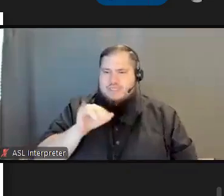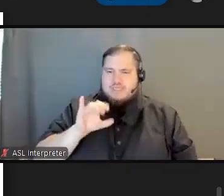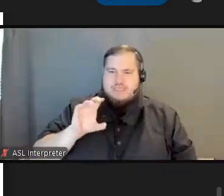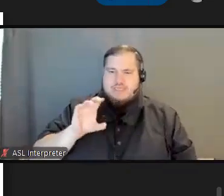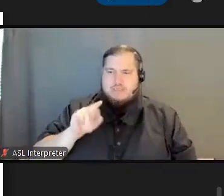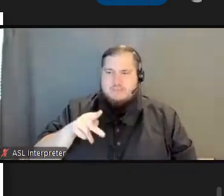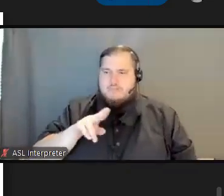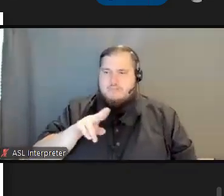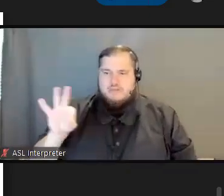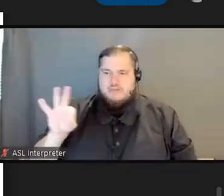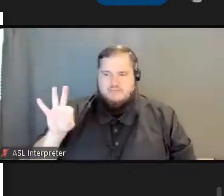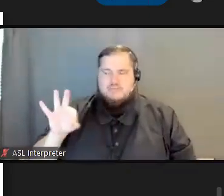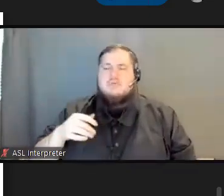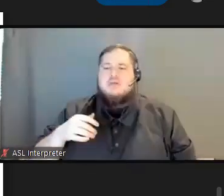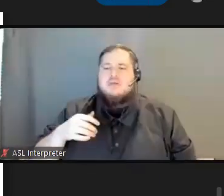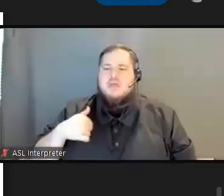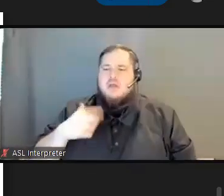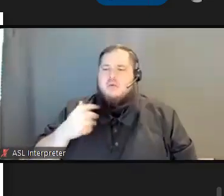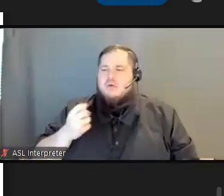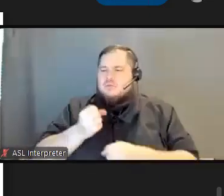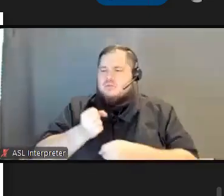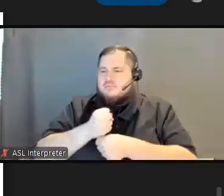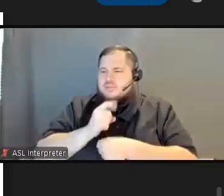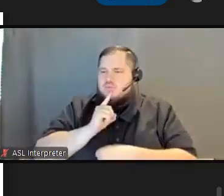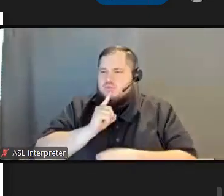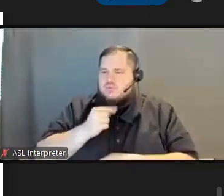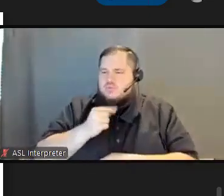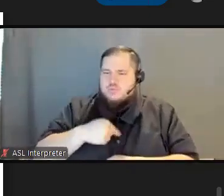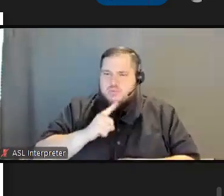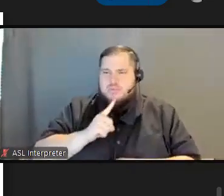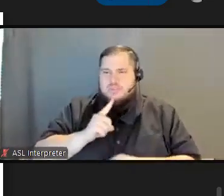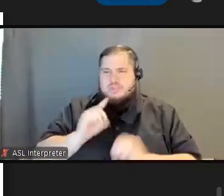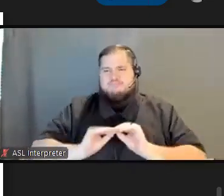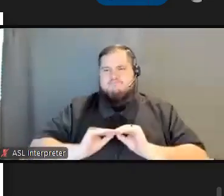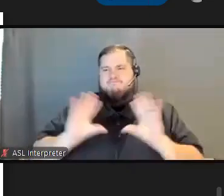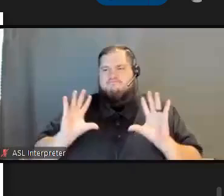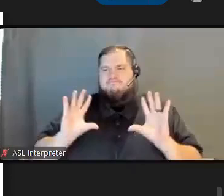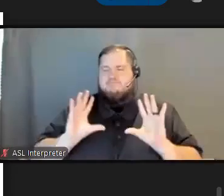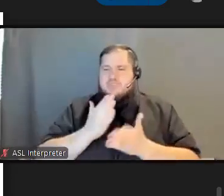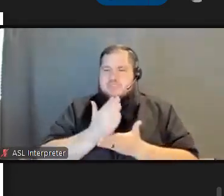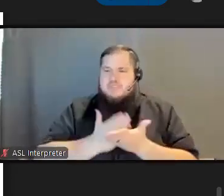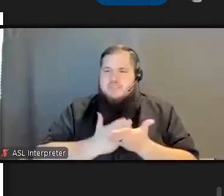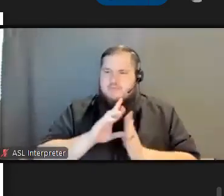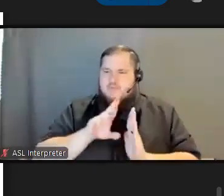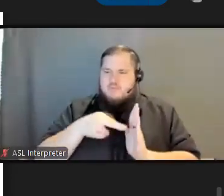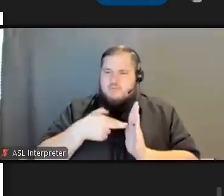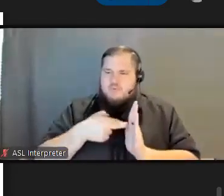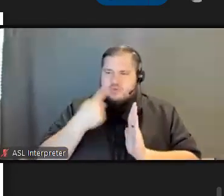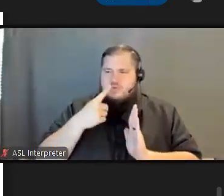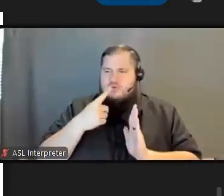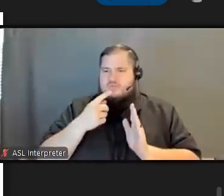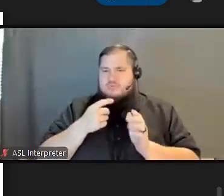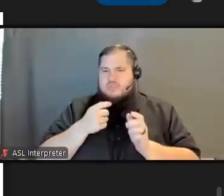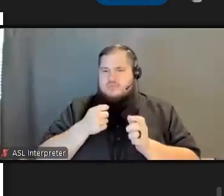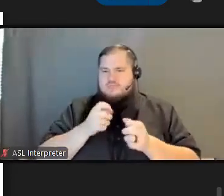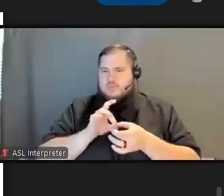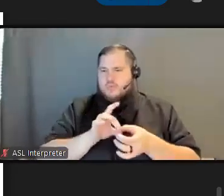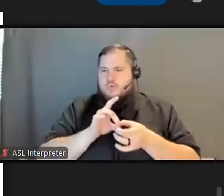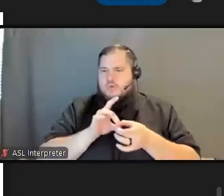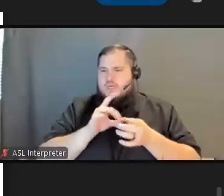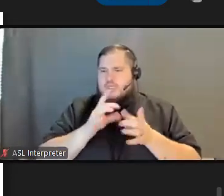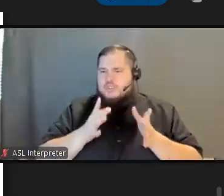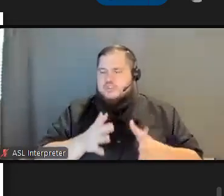want to make sure that we are really clear on some of the roles of the care coordination